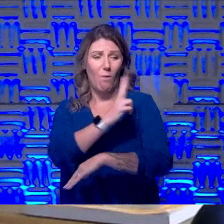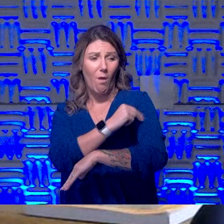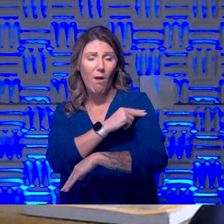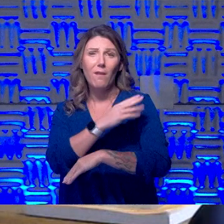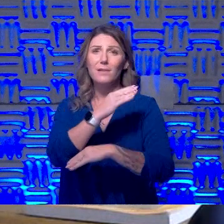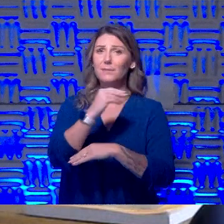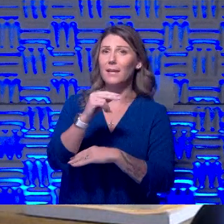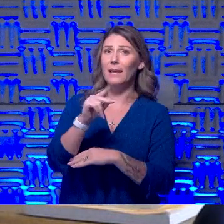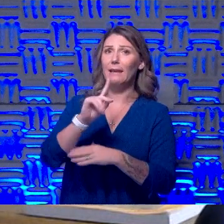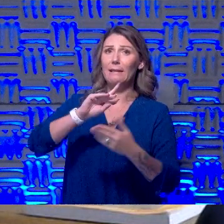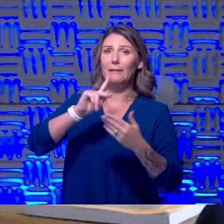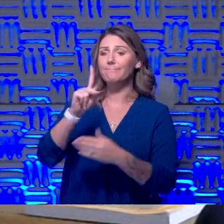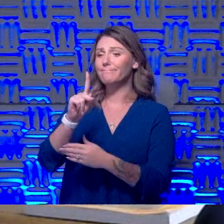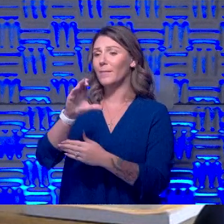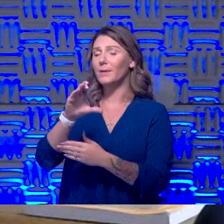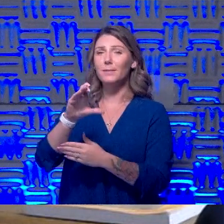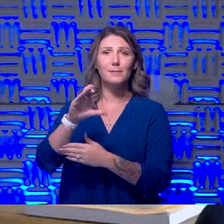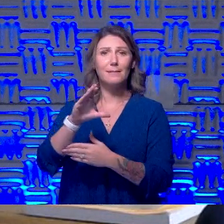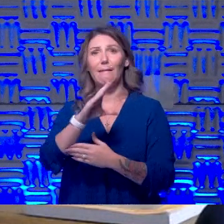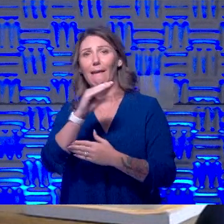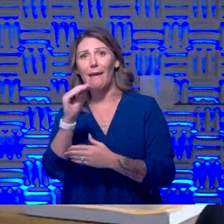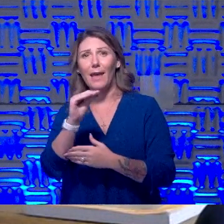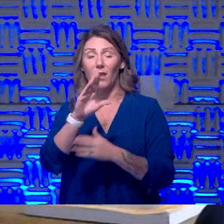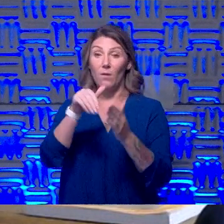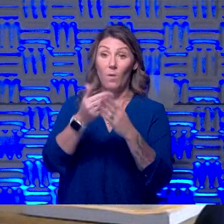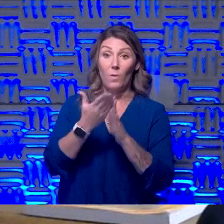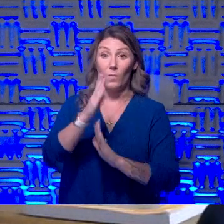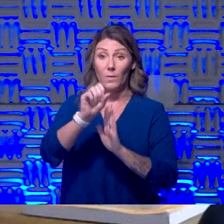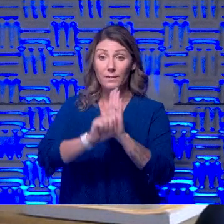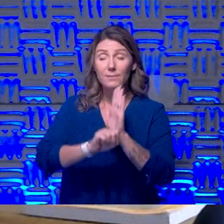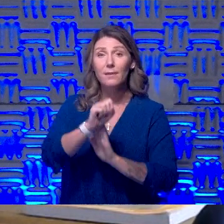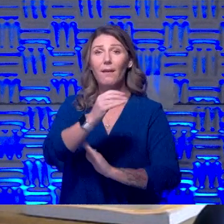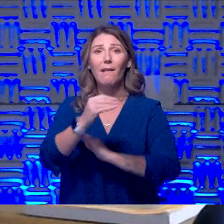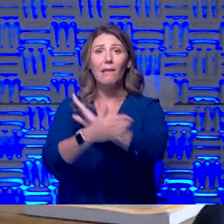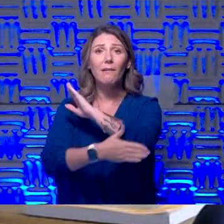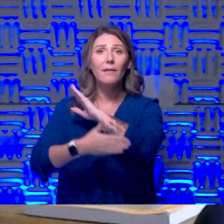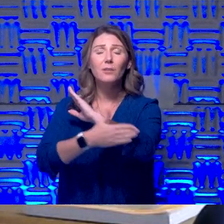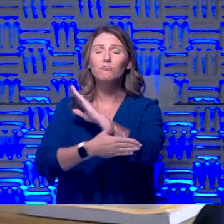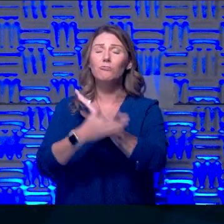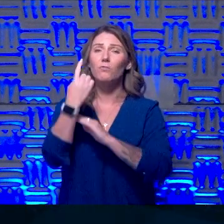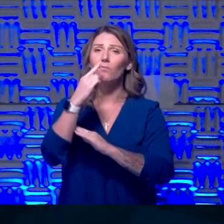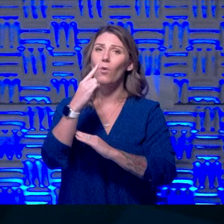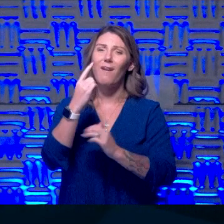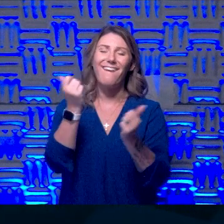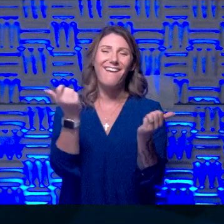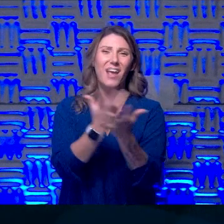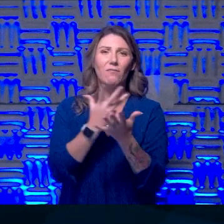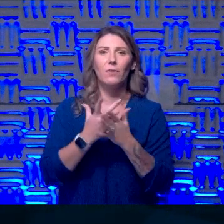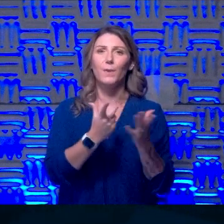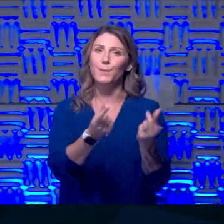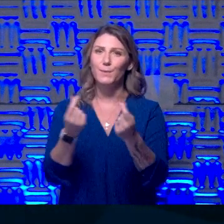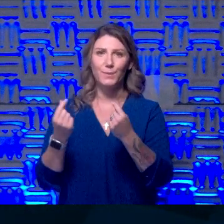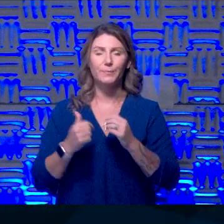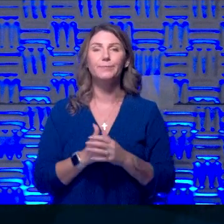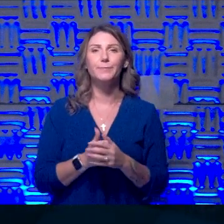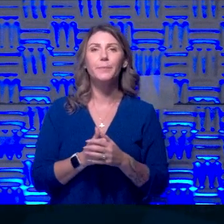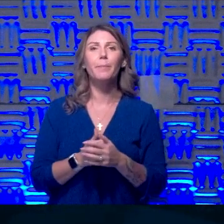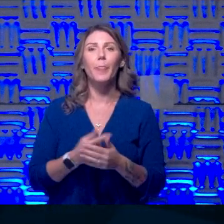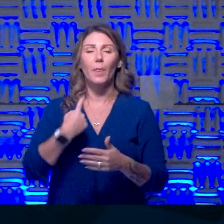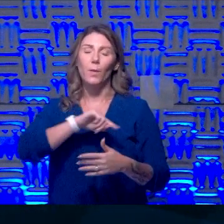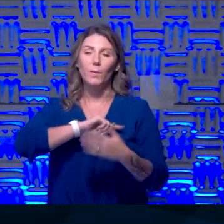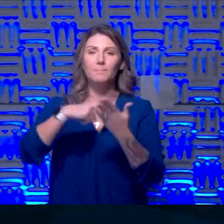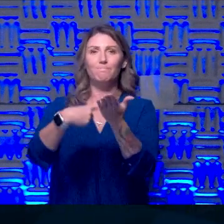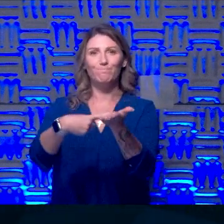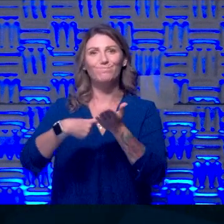in Kansas City and all across the state and country for what they're doing. You know, we talked a lot